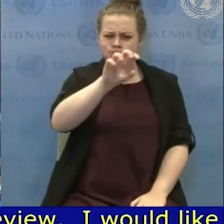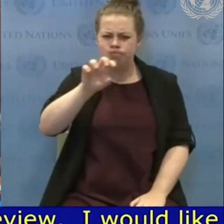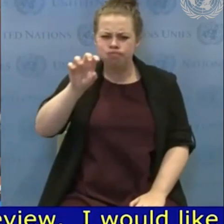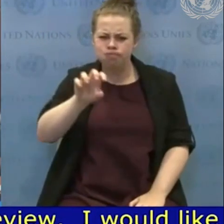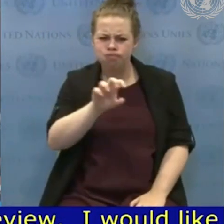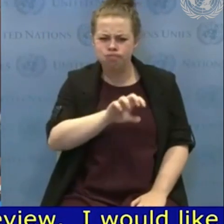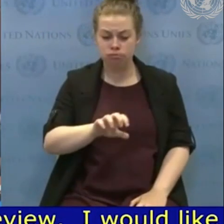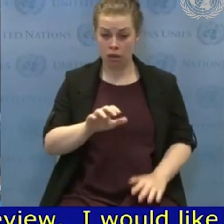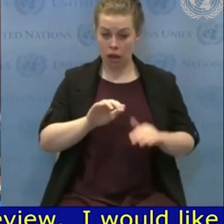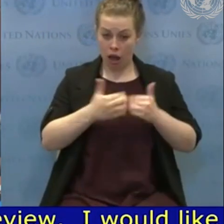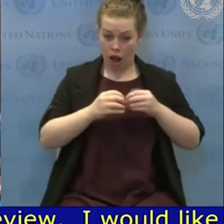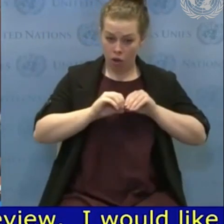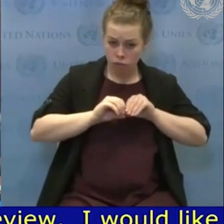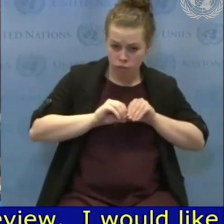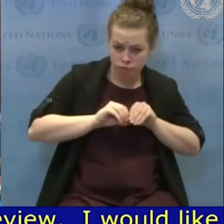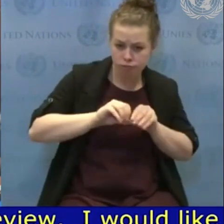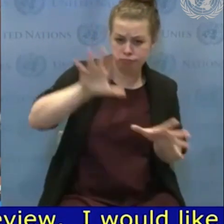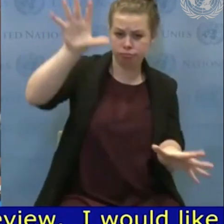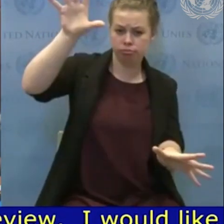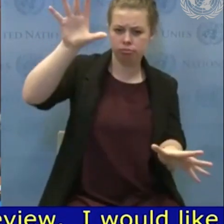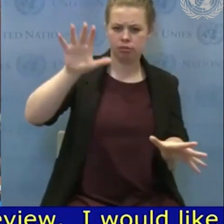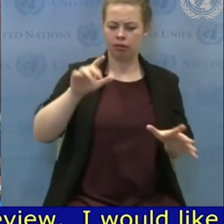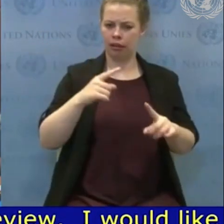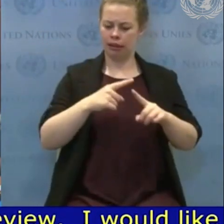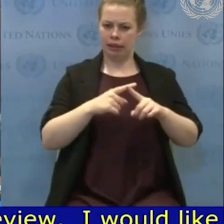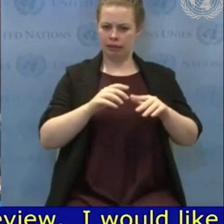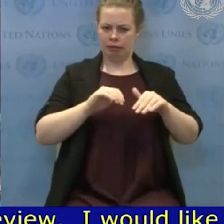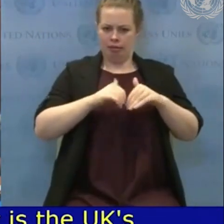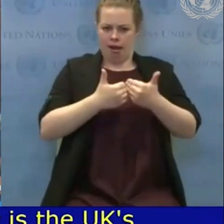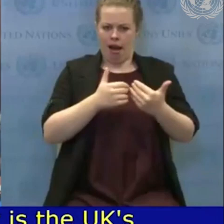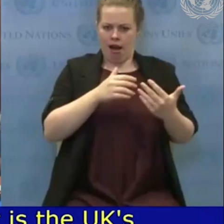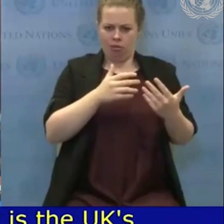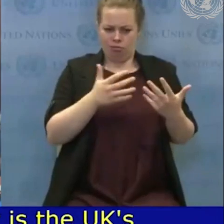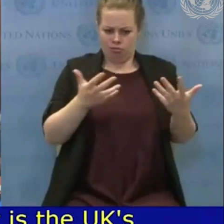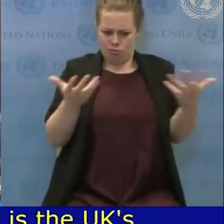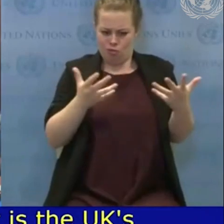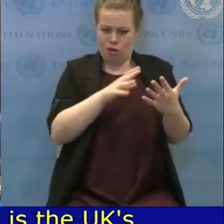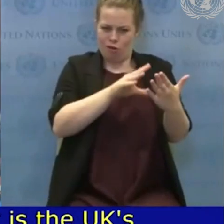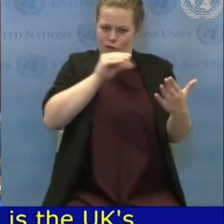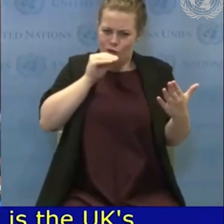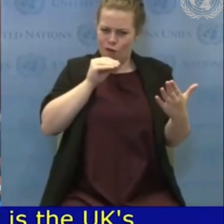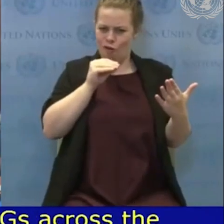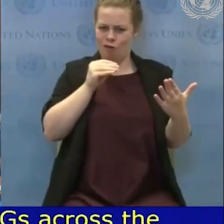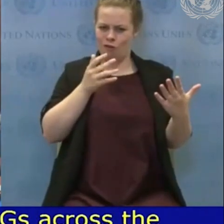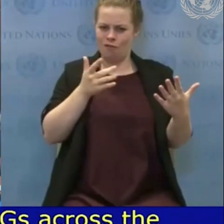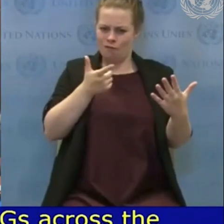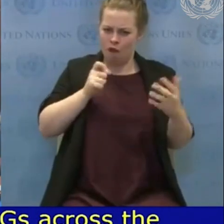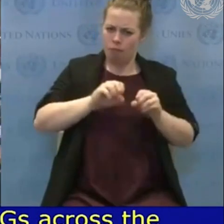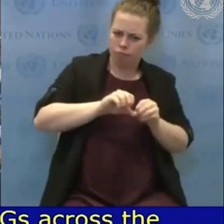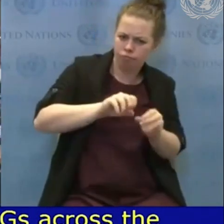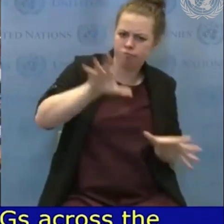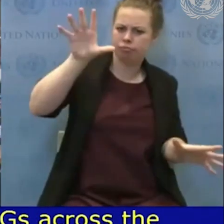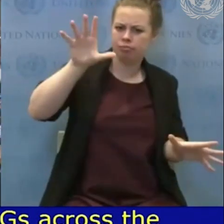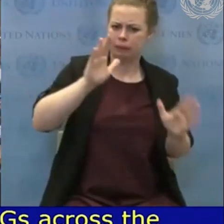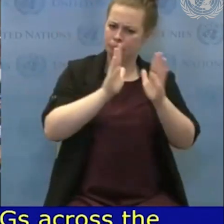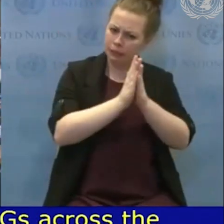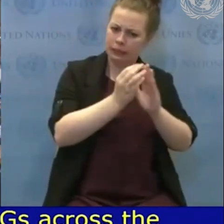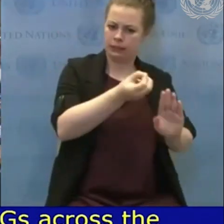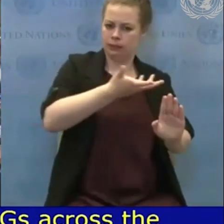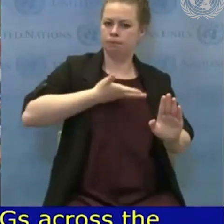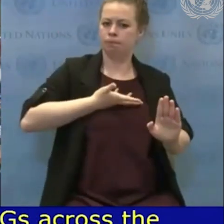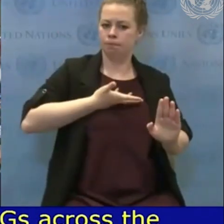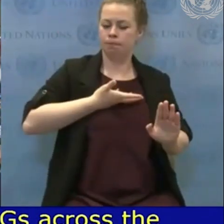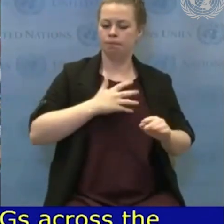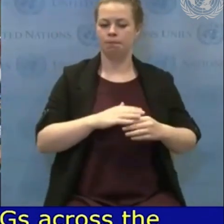what has it learned from the VNR process in this regard? Thank you. Thank you, Indonesia. Iceland.